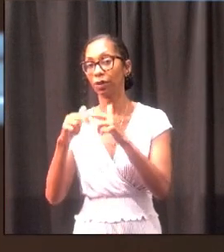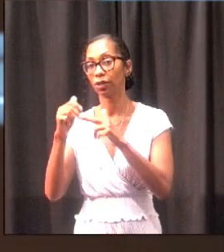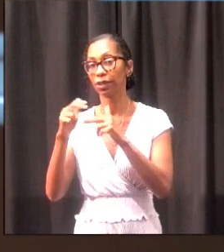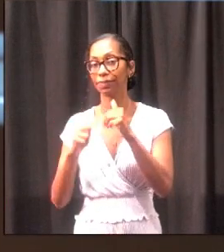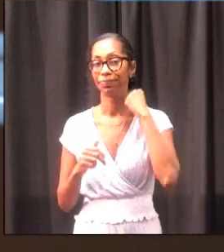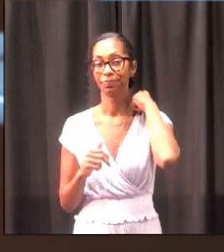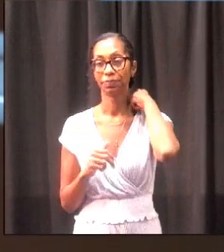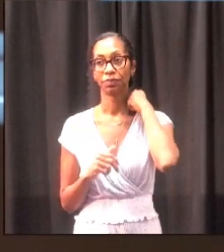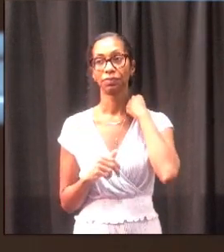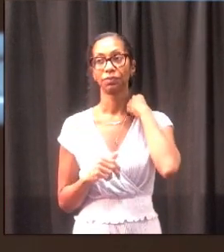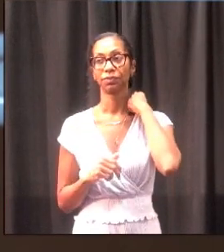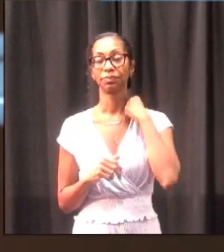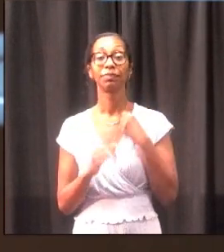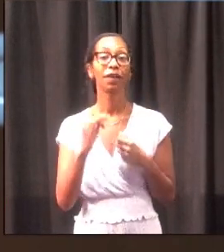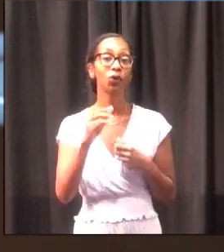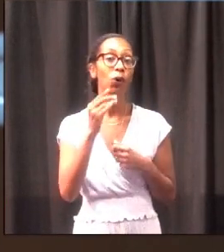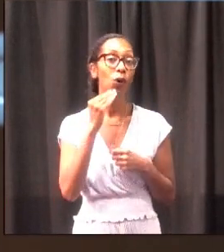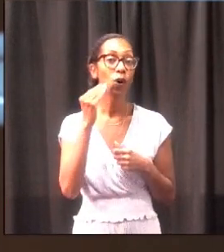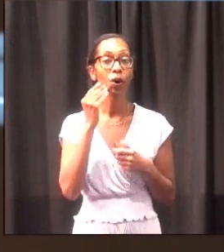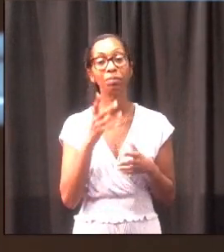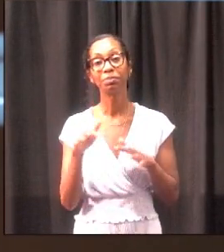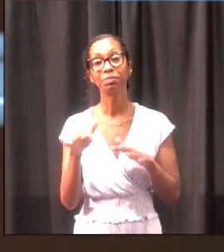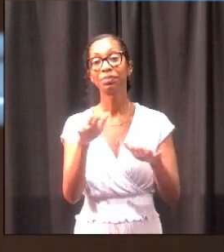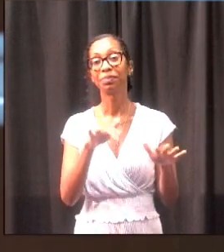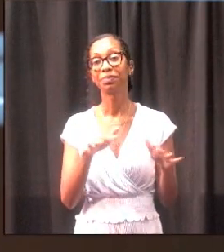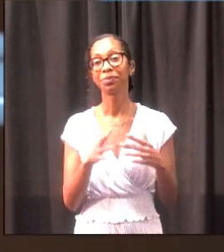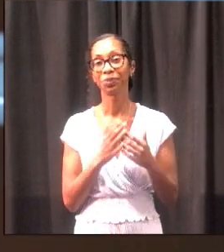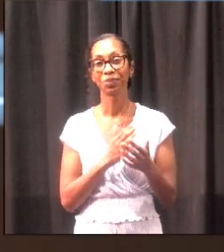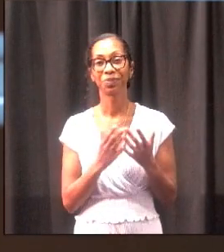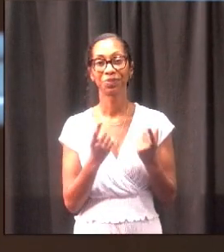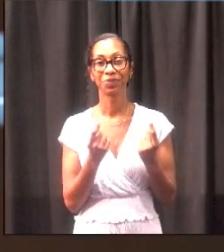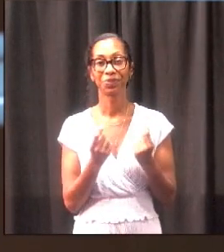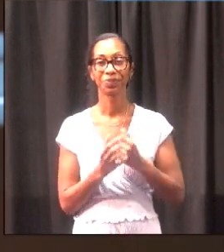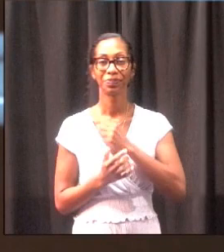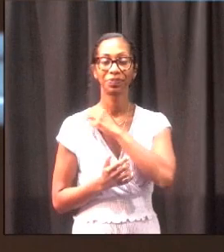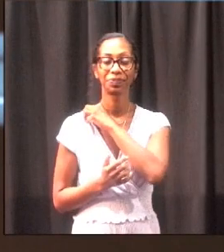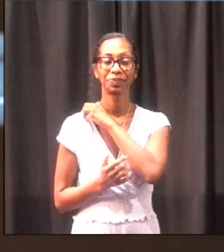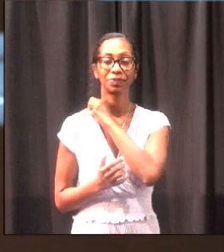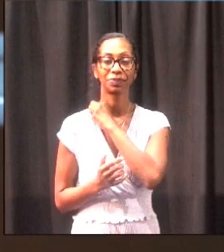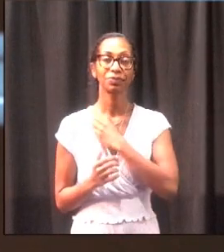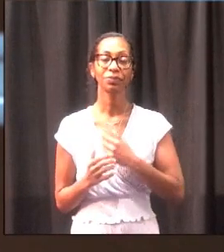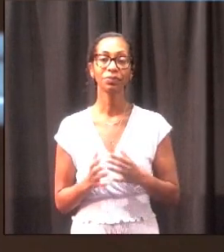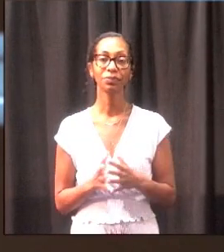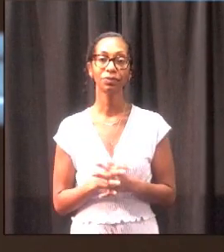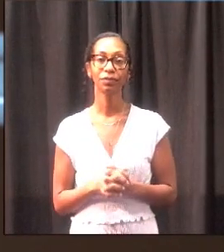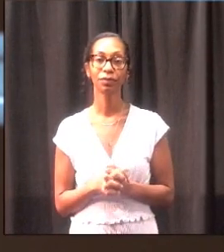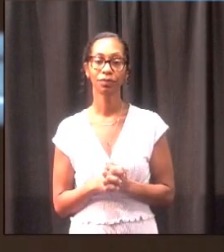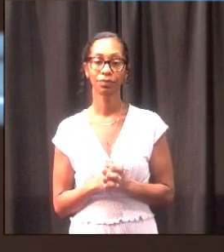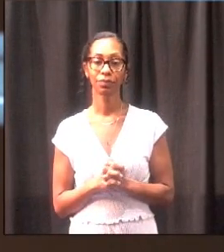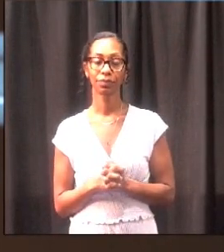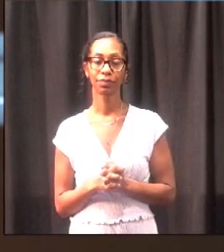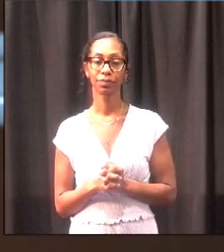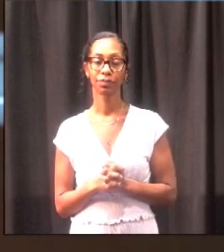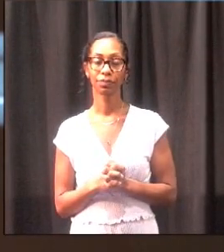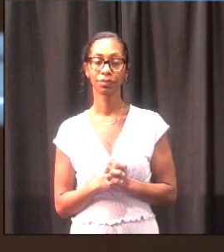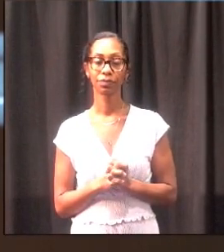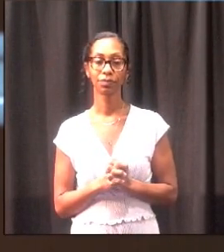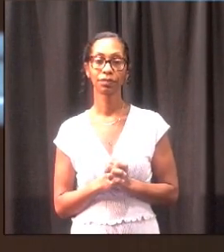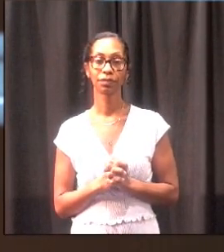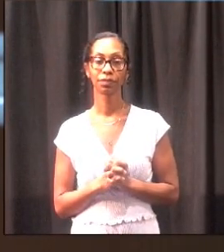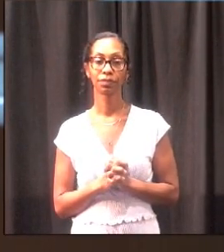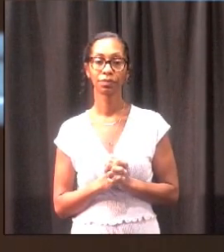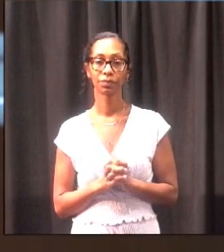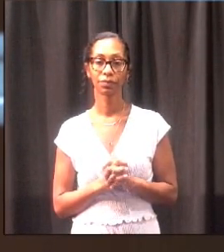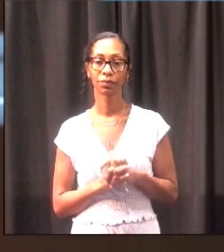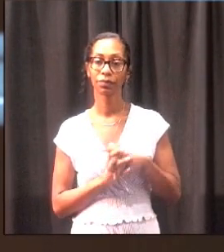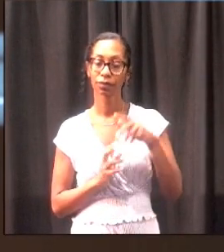at home, you may go as you were as we continue to share and talk here. My brothers and sisters, I